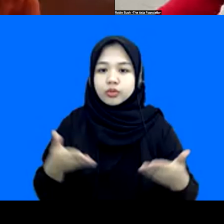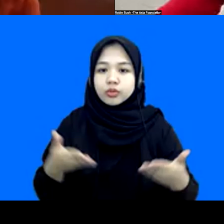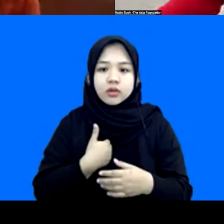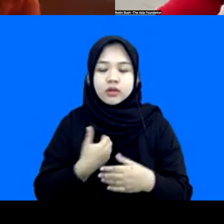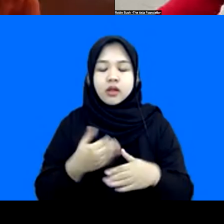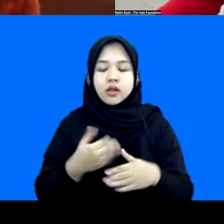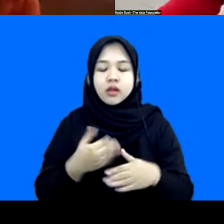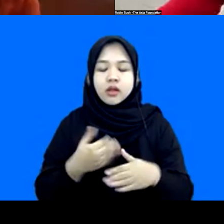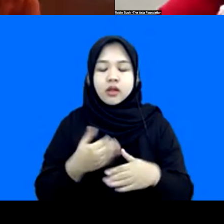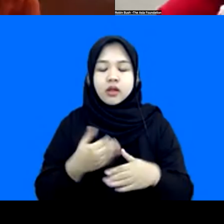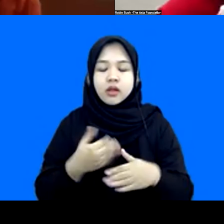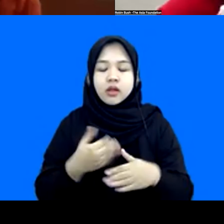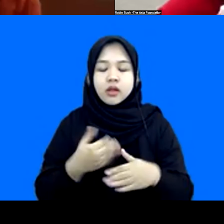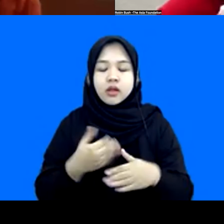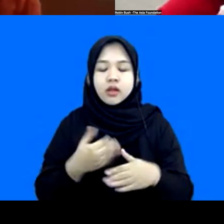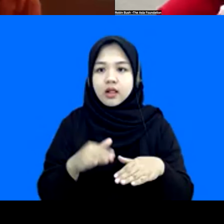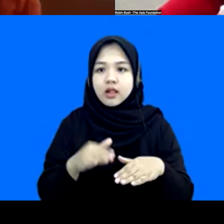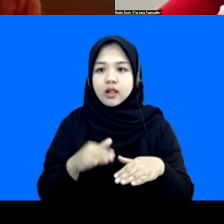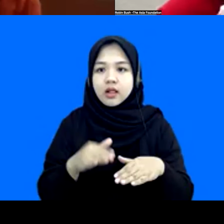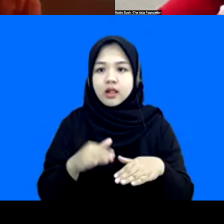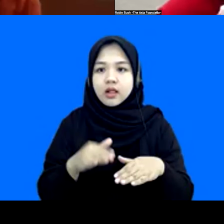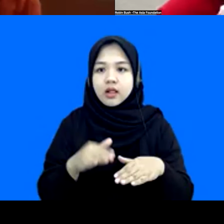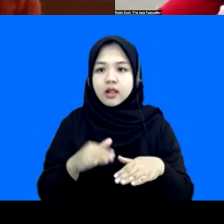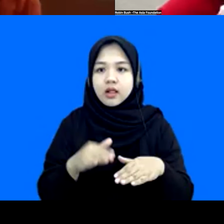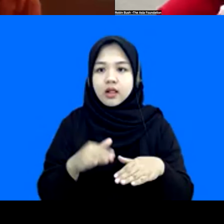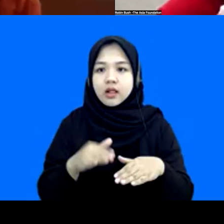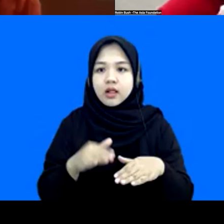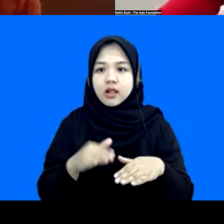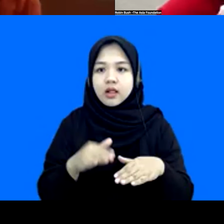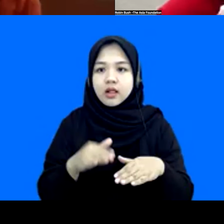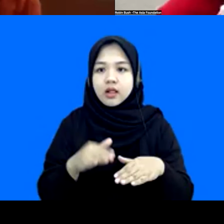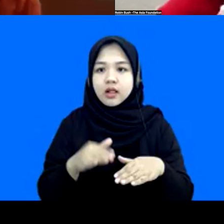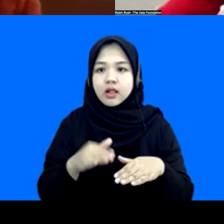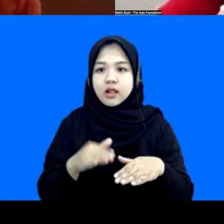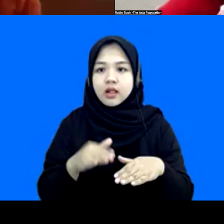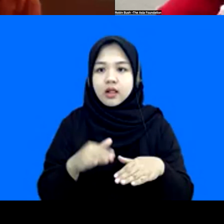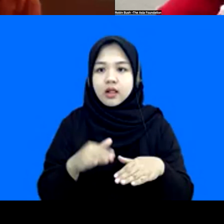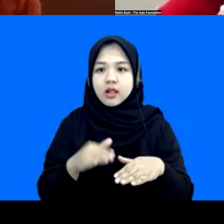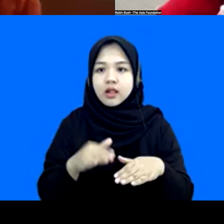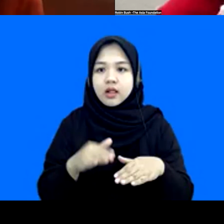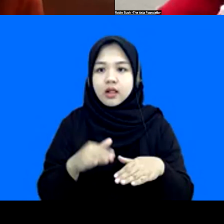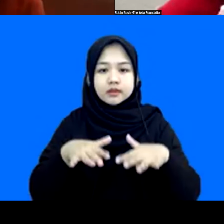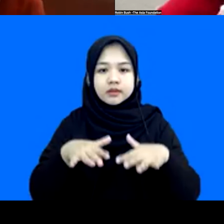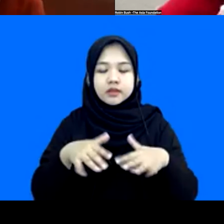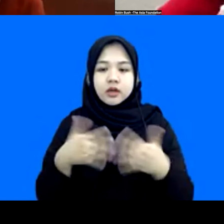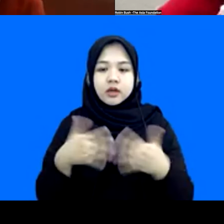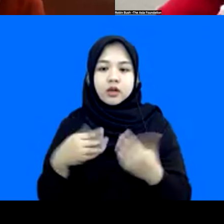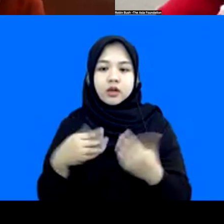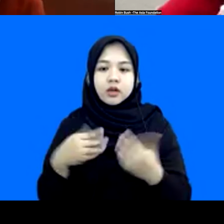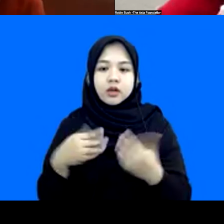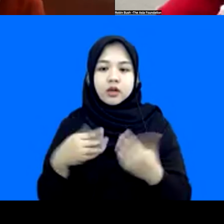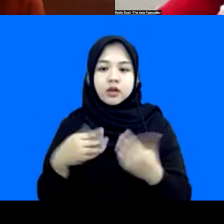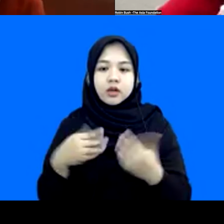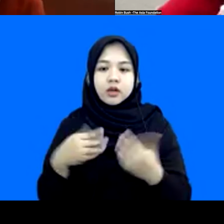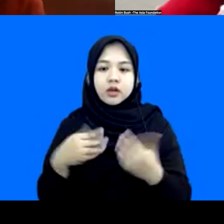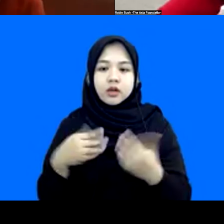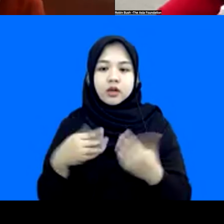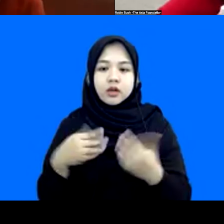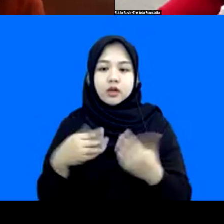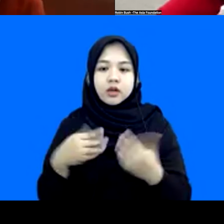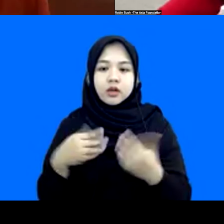areas which are prone to flooding and other climate effects? Have they expressed any strong desire